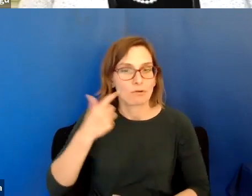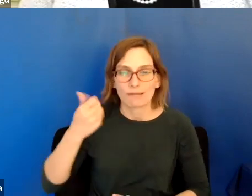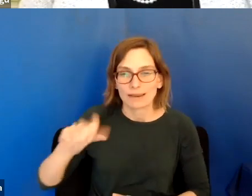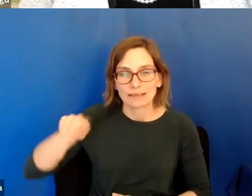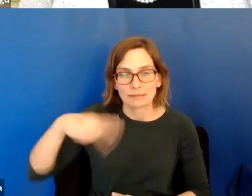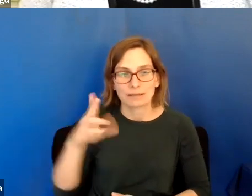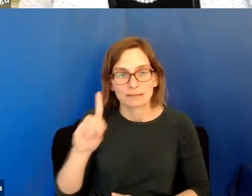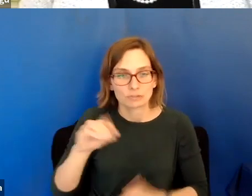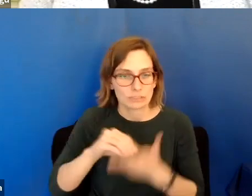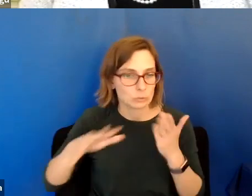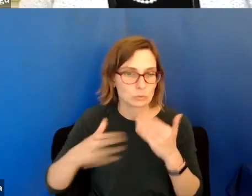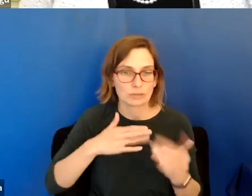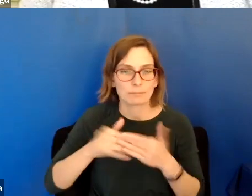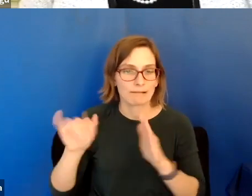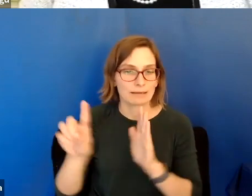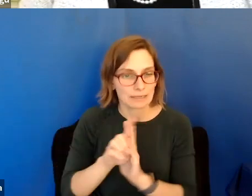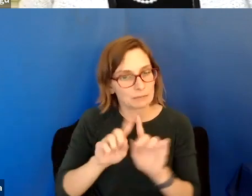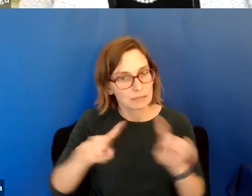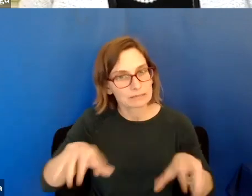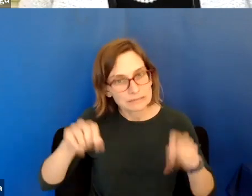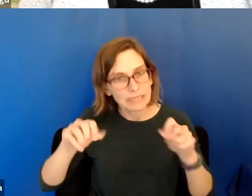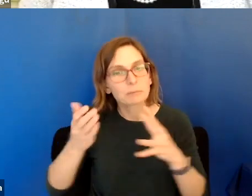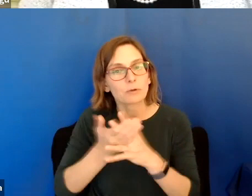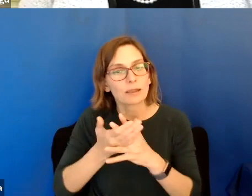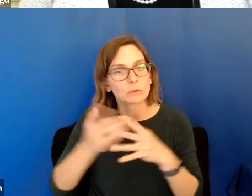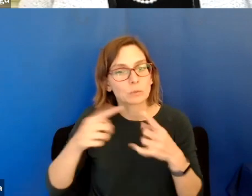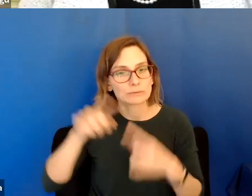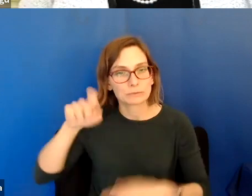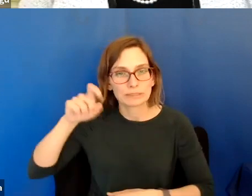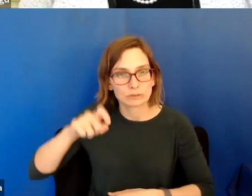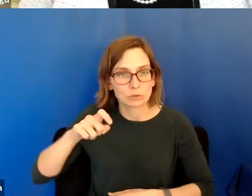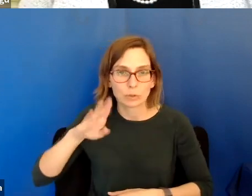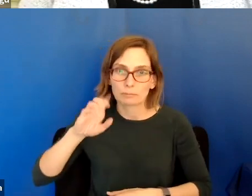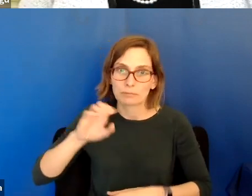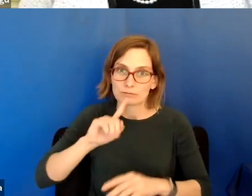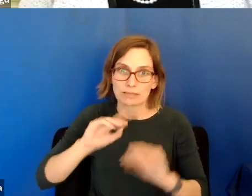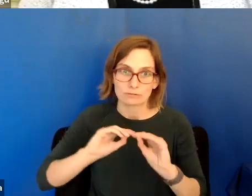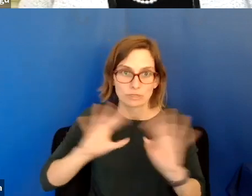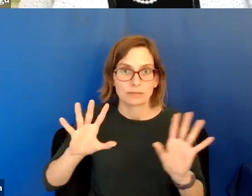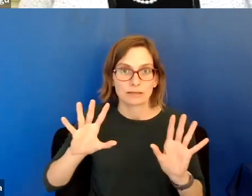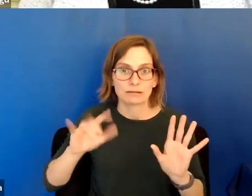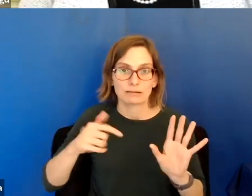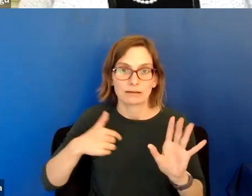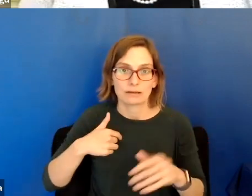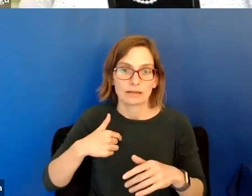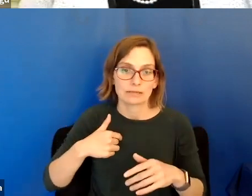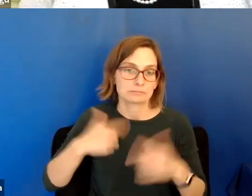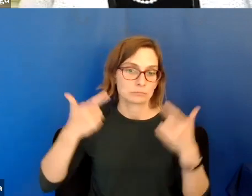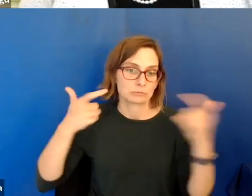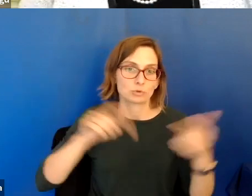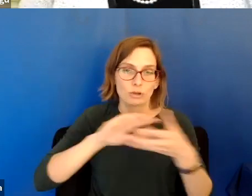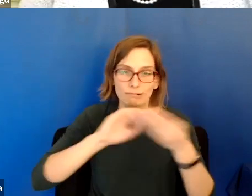but take breaks when you need so. And to be very transparent, I am huge on narrative and huge on